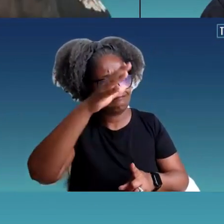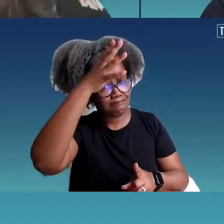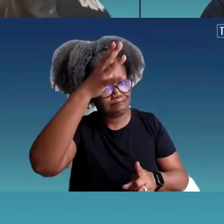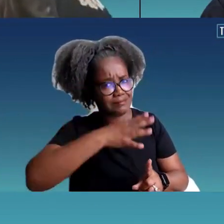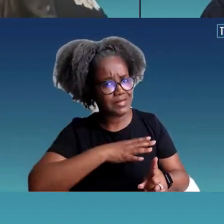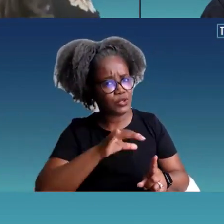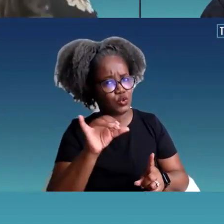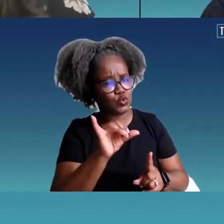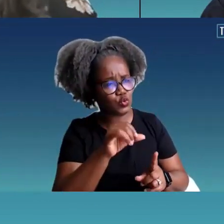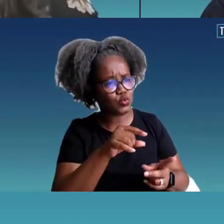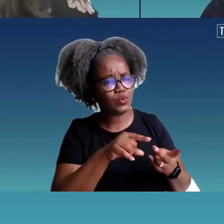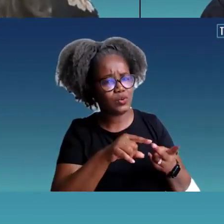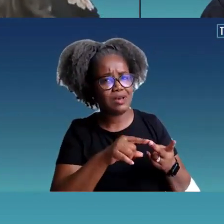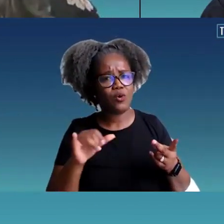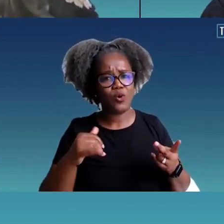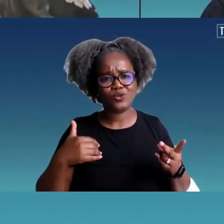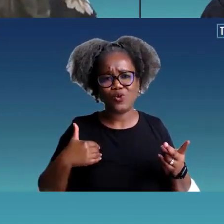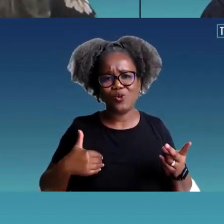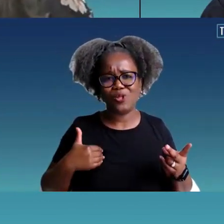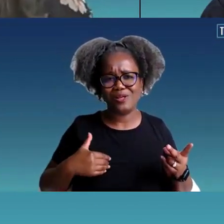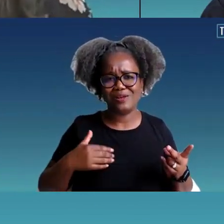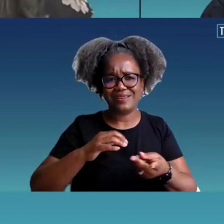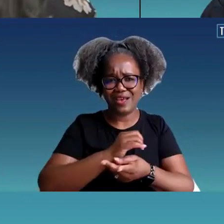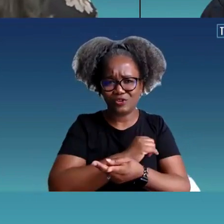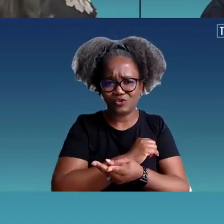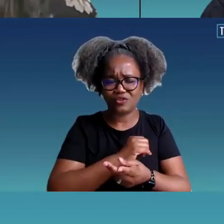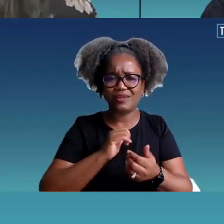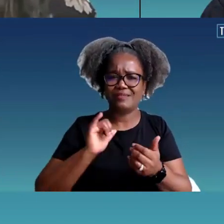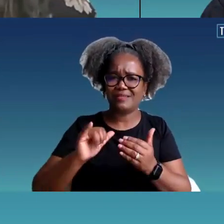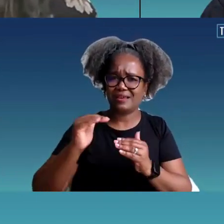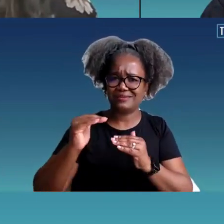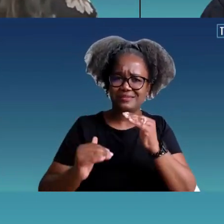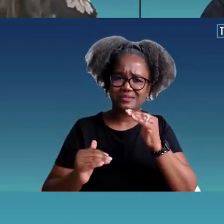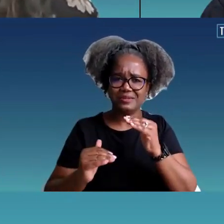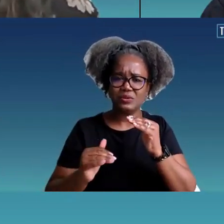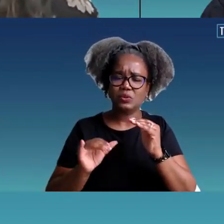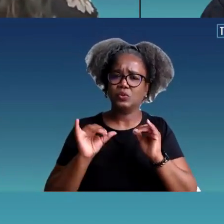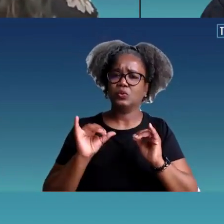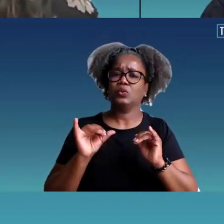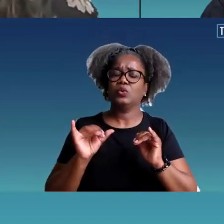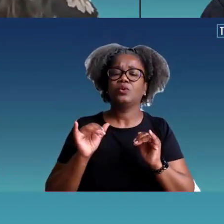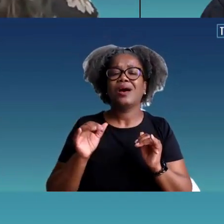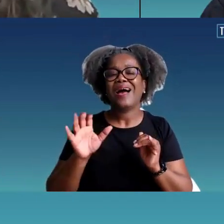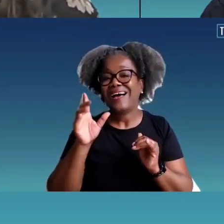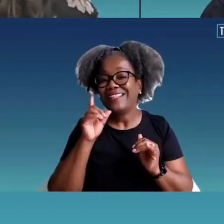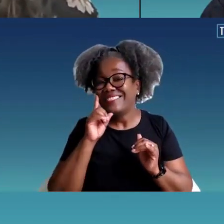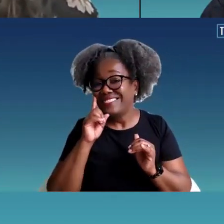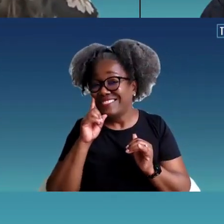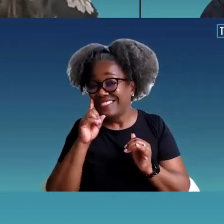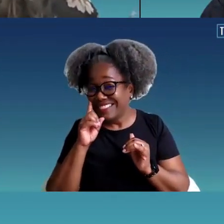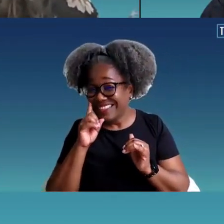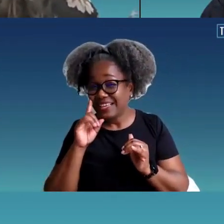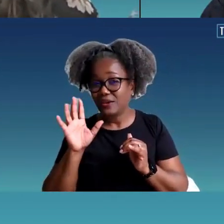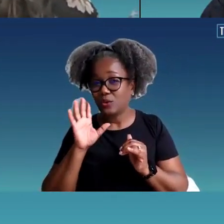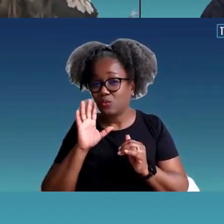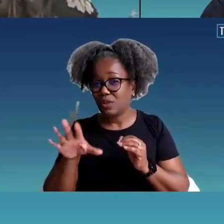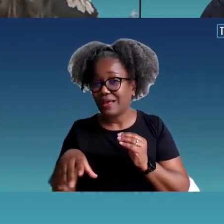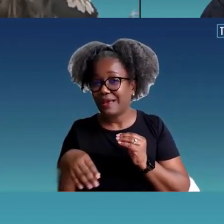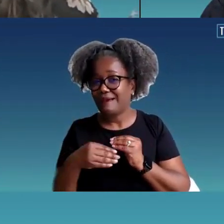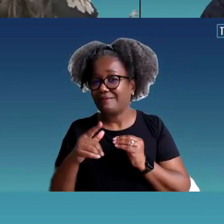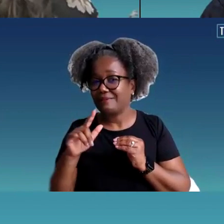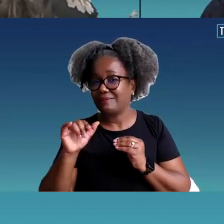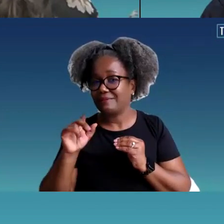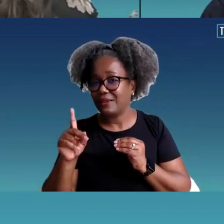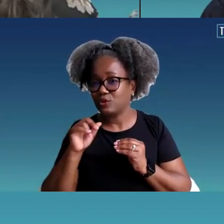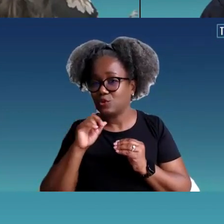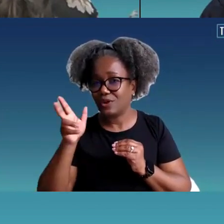they're going to drop the link to describe our case study from the Greensboro Health Disparities Collaborative so you could see a little bit more about the